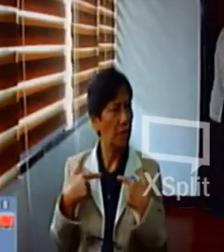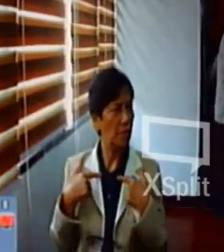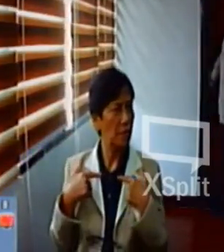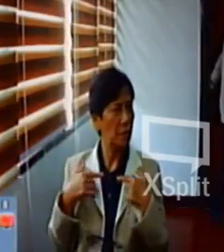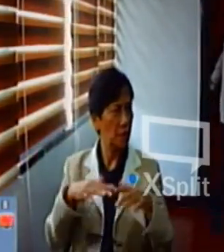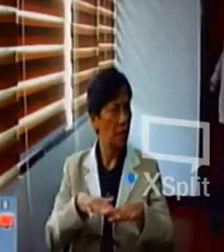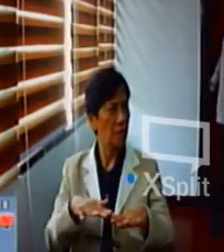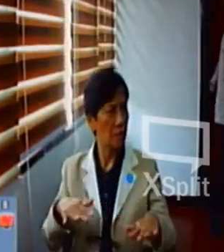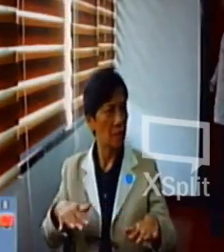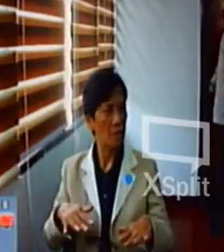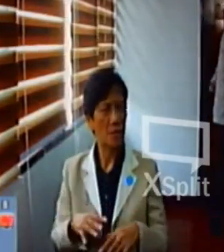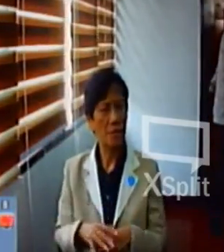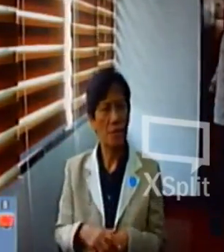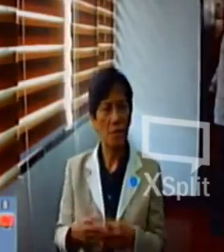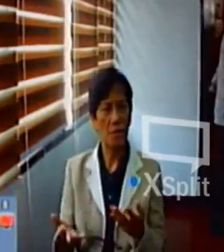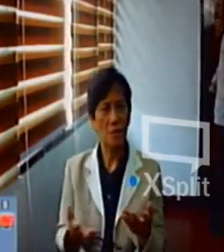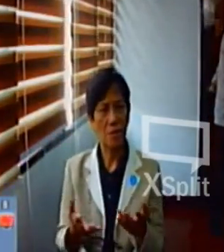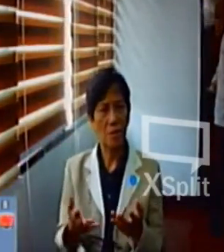natural disasters.